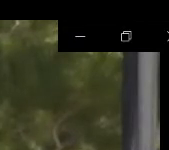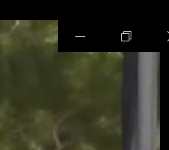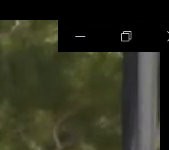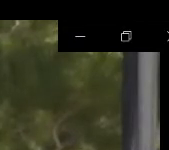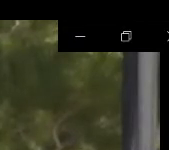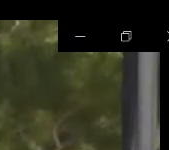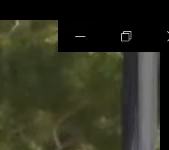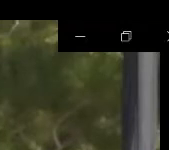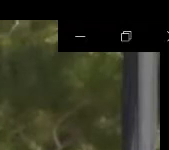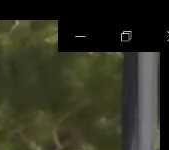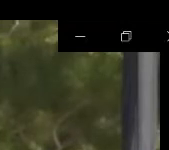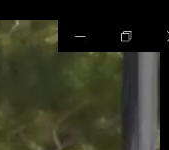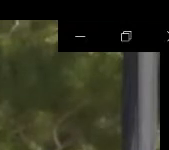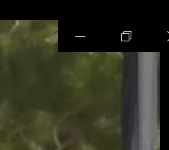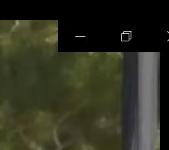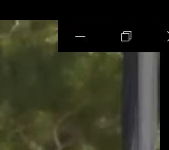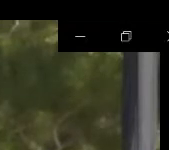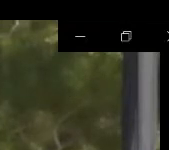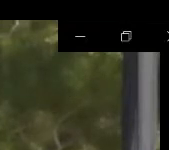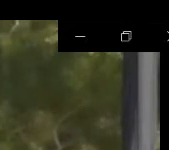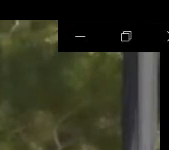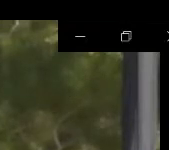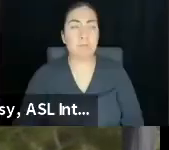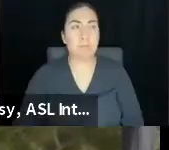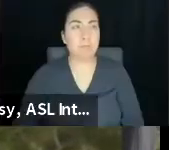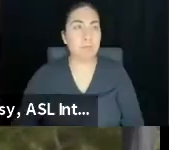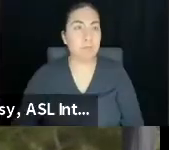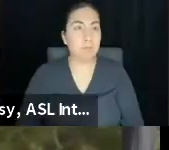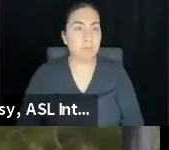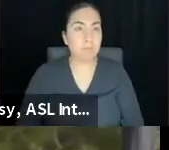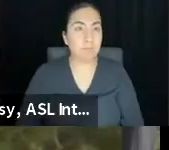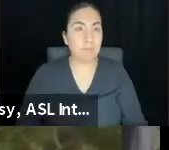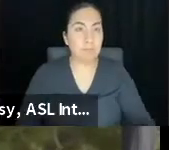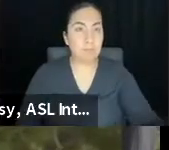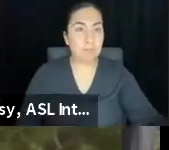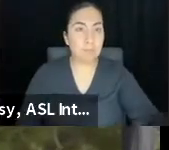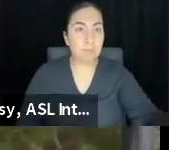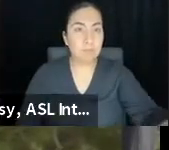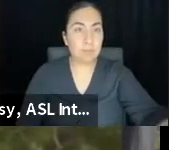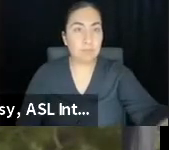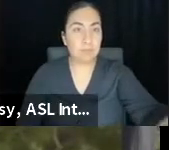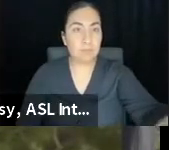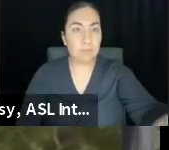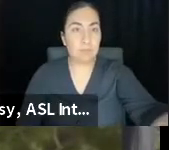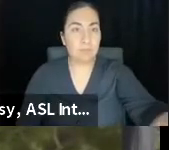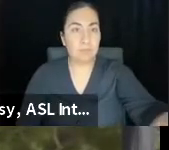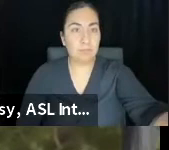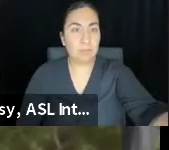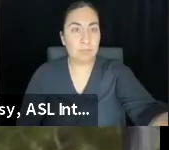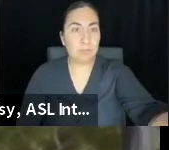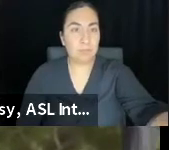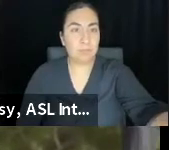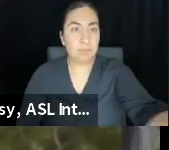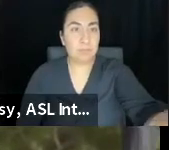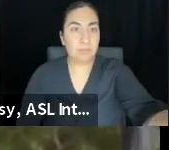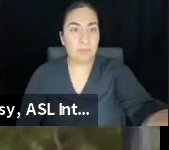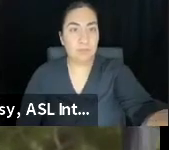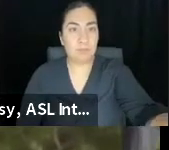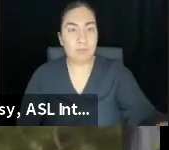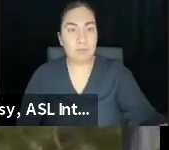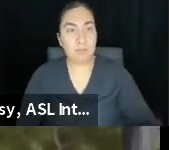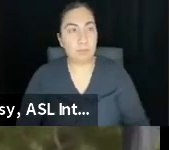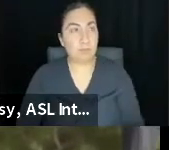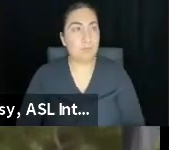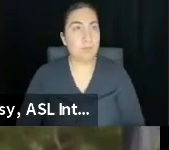McDowell Yavapai Nation, Fort Mojave Auction Indian Community, Cocopah Indian Tribe, Colorado